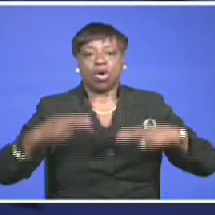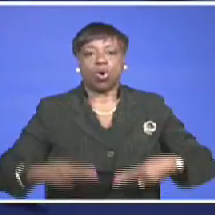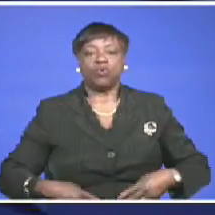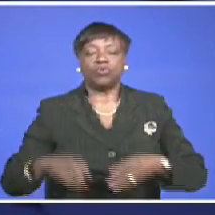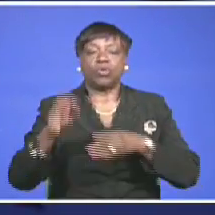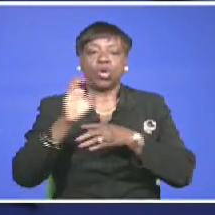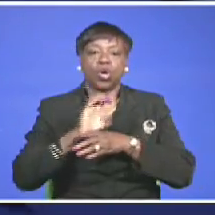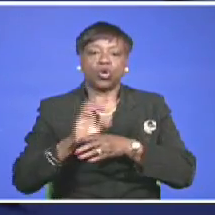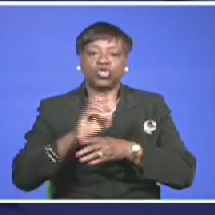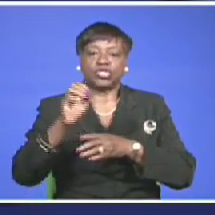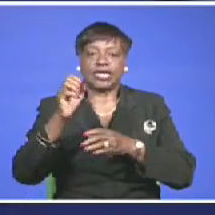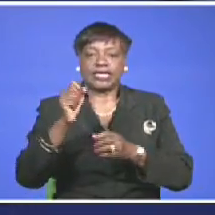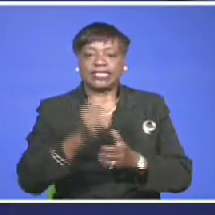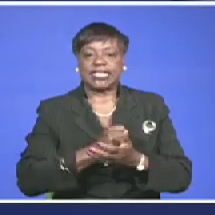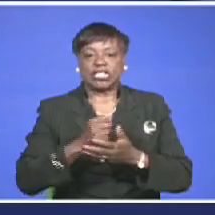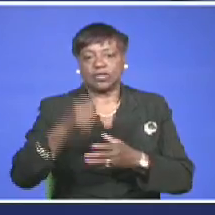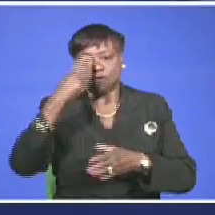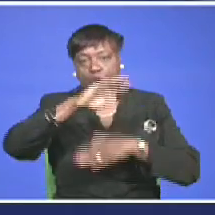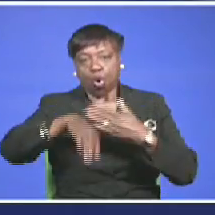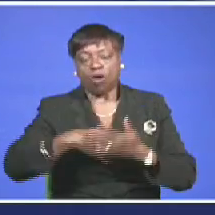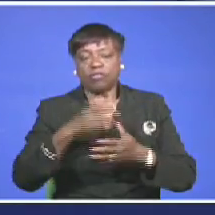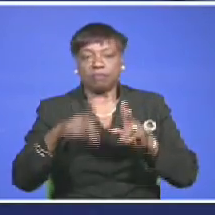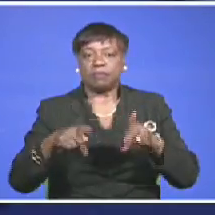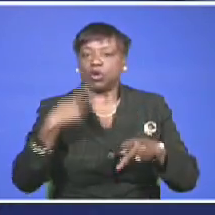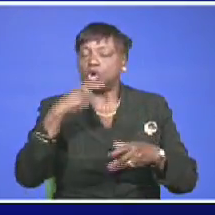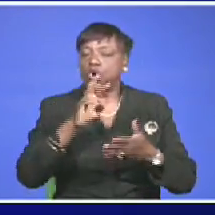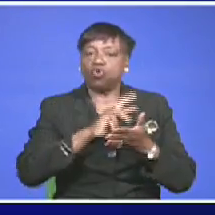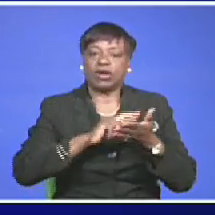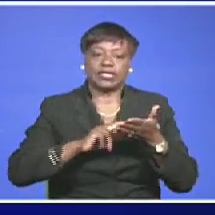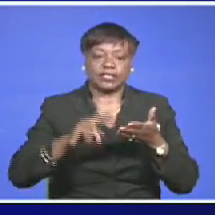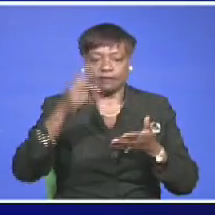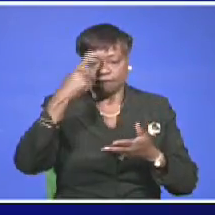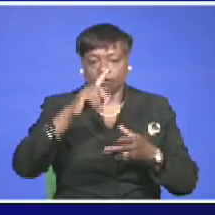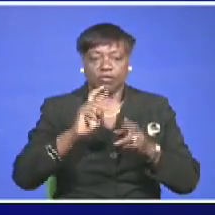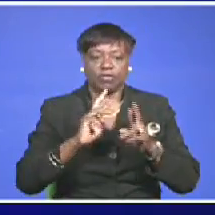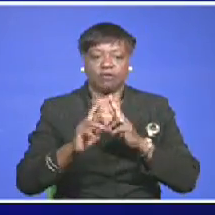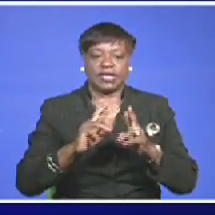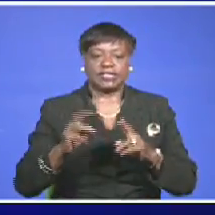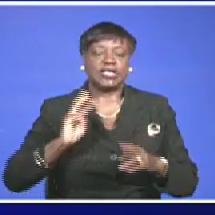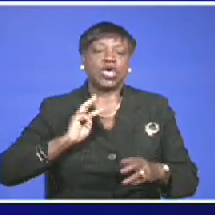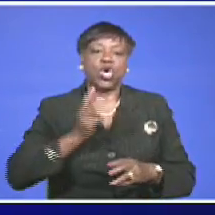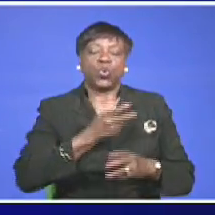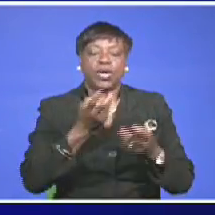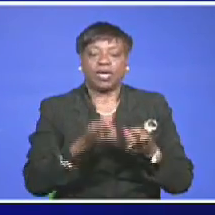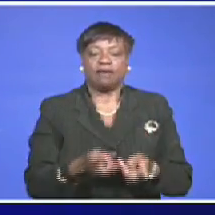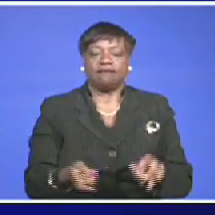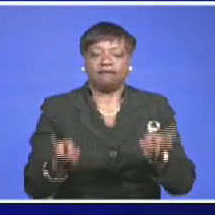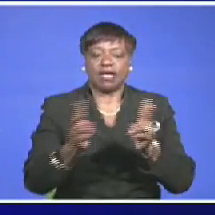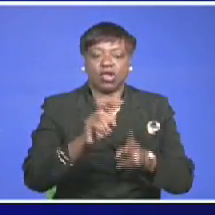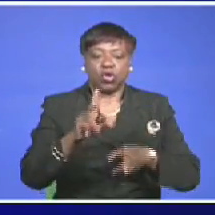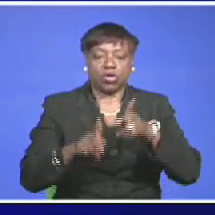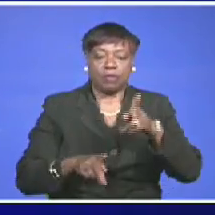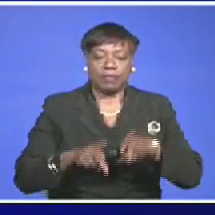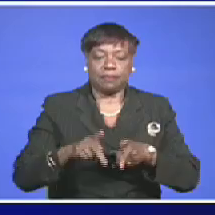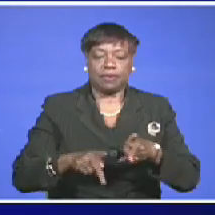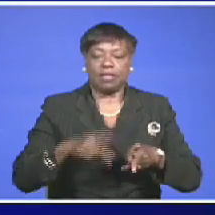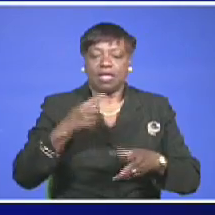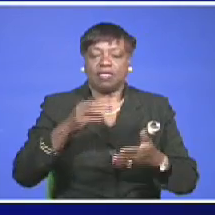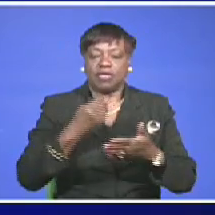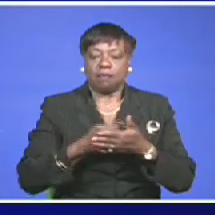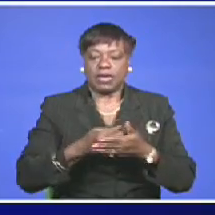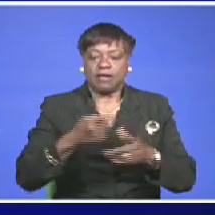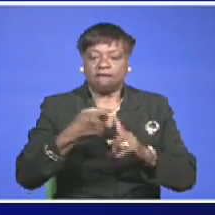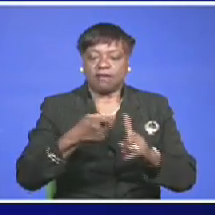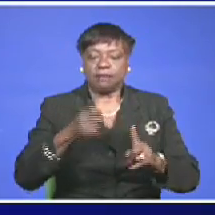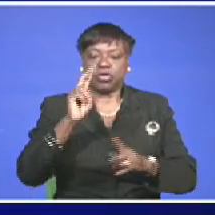persons who registered for the program and registered for the actual race. We value people at Generali. And so we know that the proceeds from UB